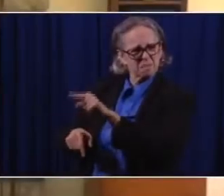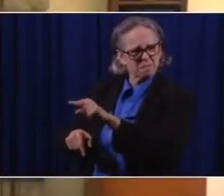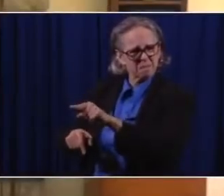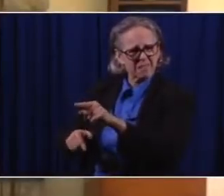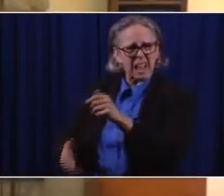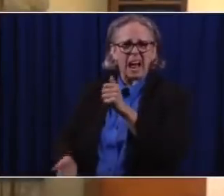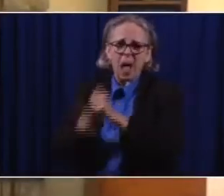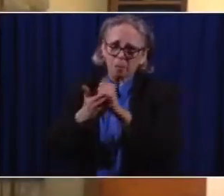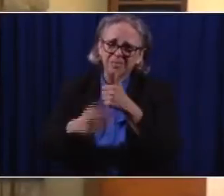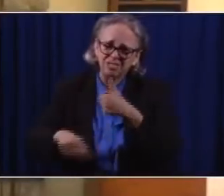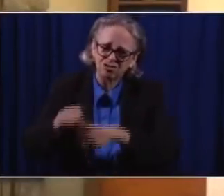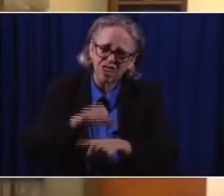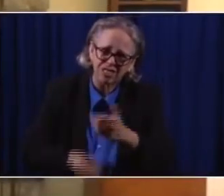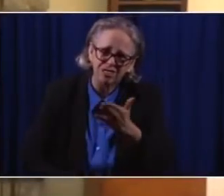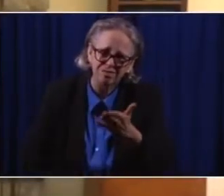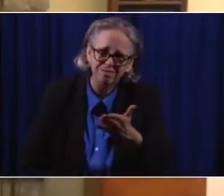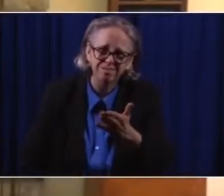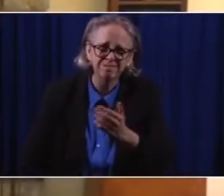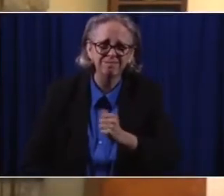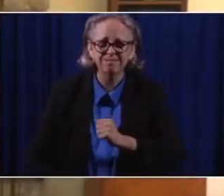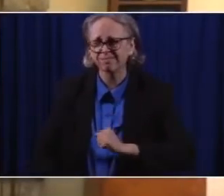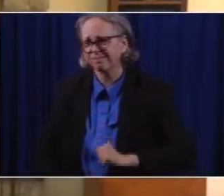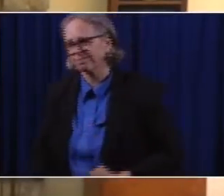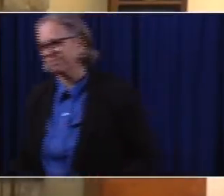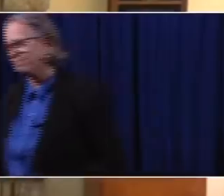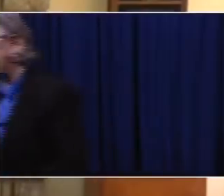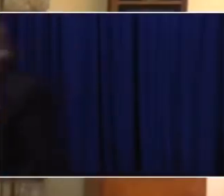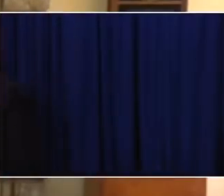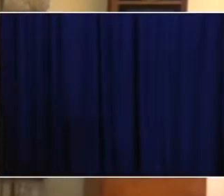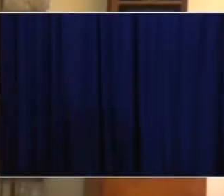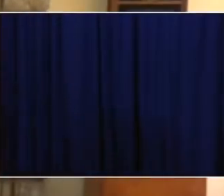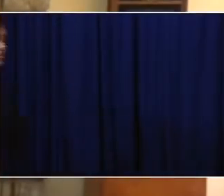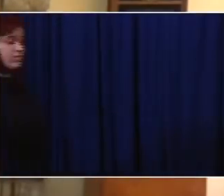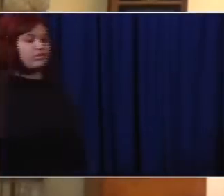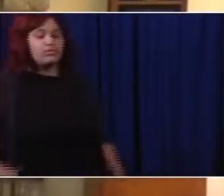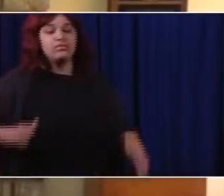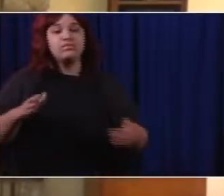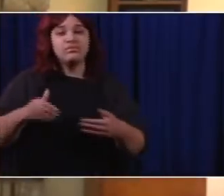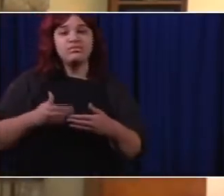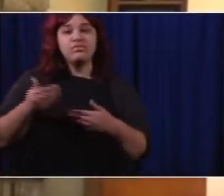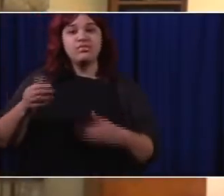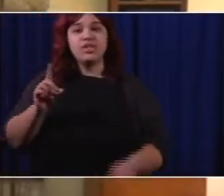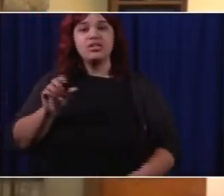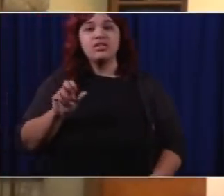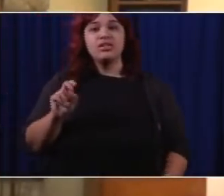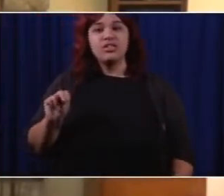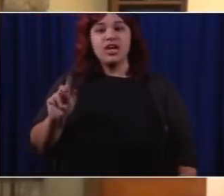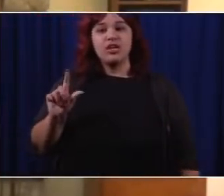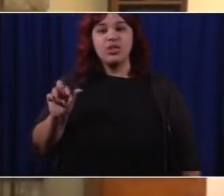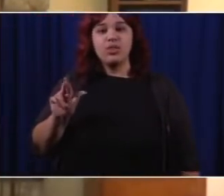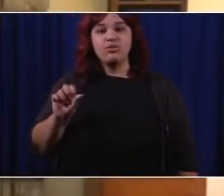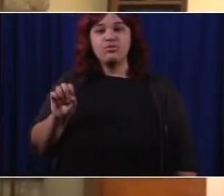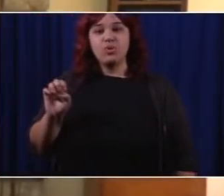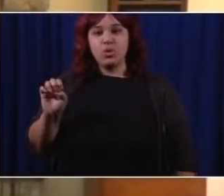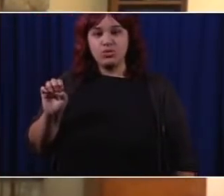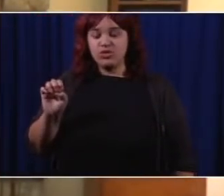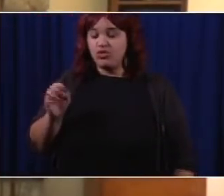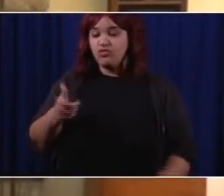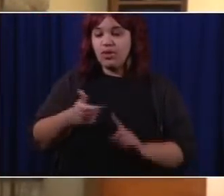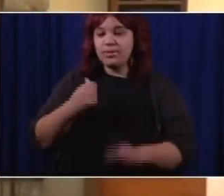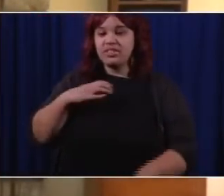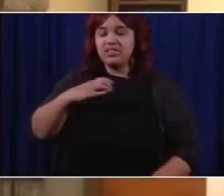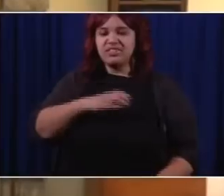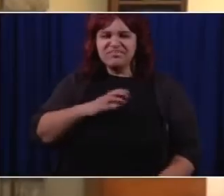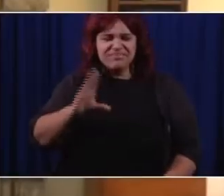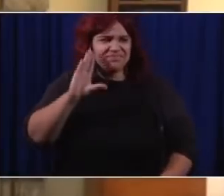from Dan DeRose at WOIO in Cleveland. Governor and Lieutenant Governor, thanks for the opportunity. I don't want to take too much more time on bars